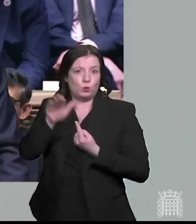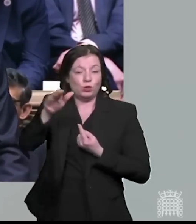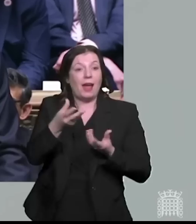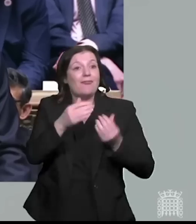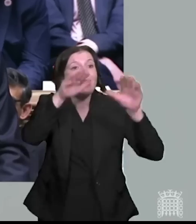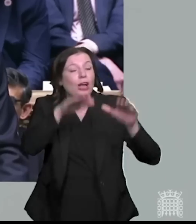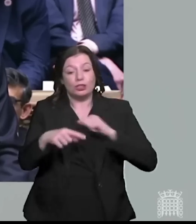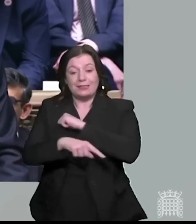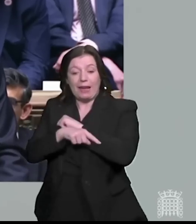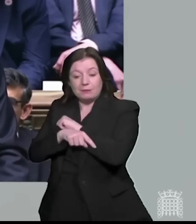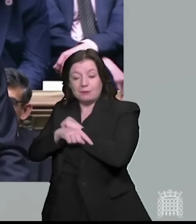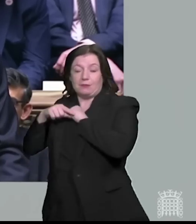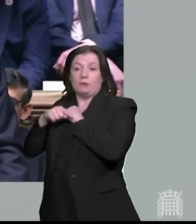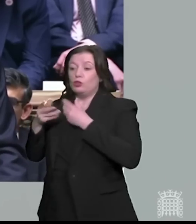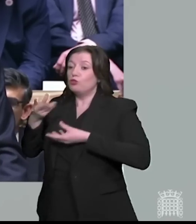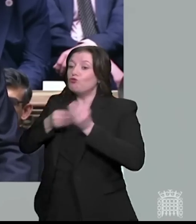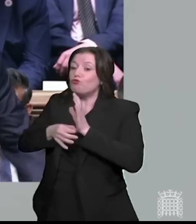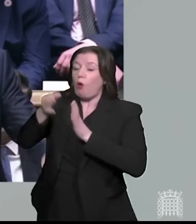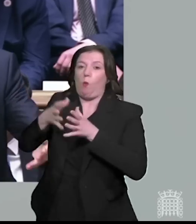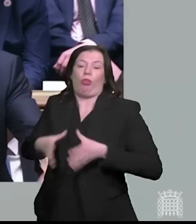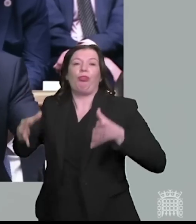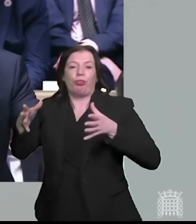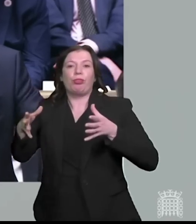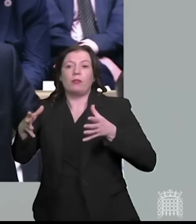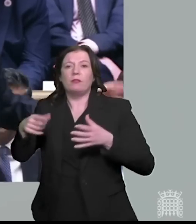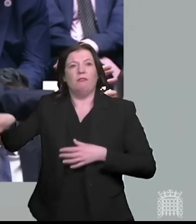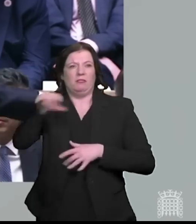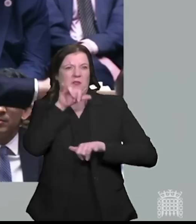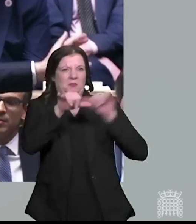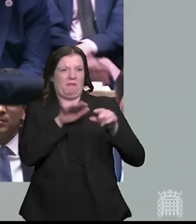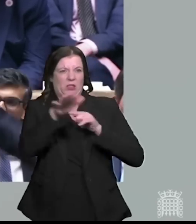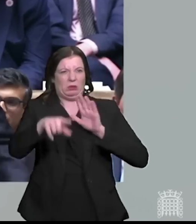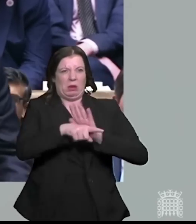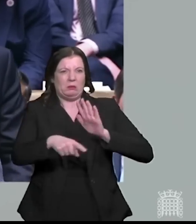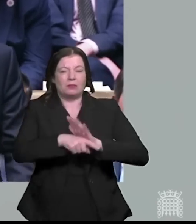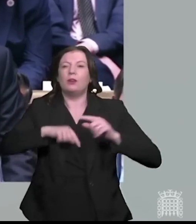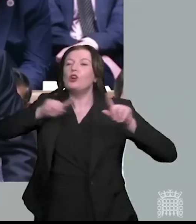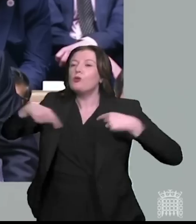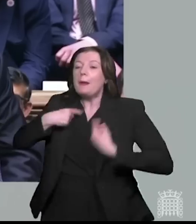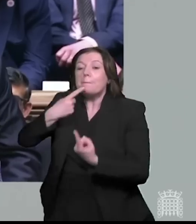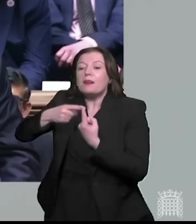down, debt falling and growth up. The declinists are wrong and the optimists are right.